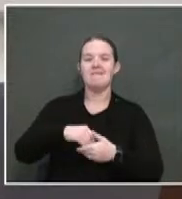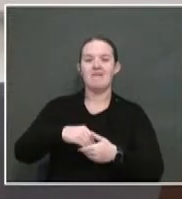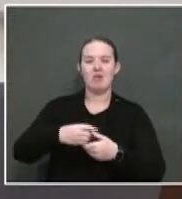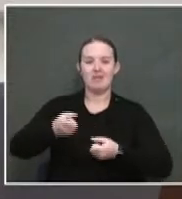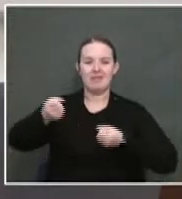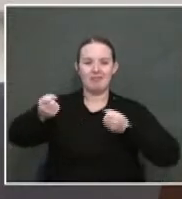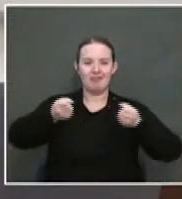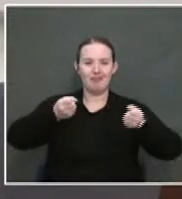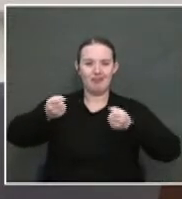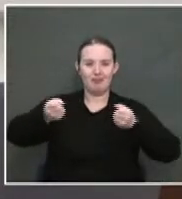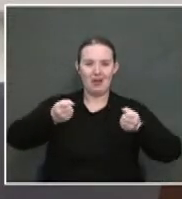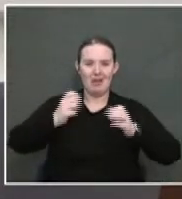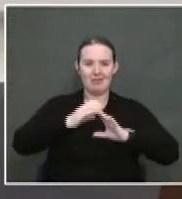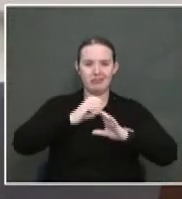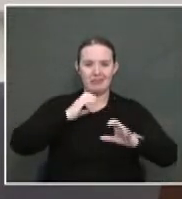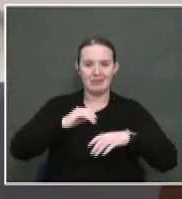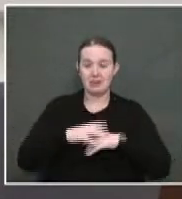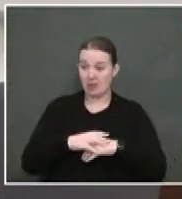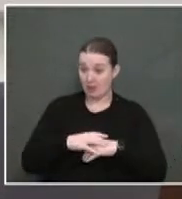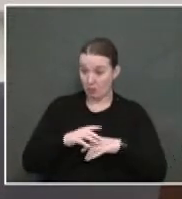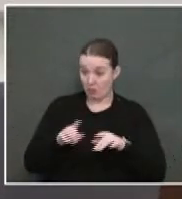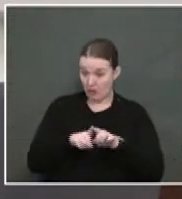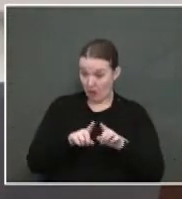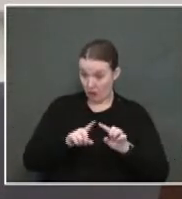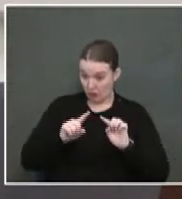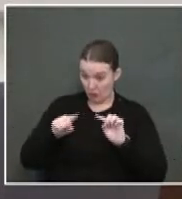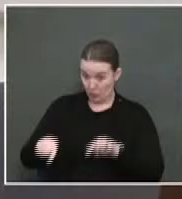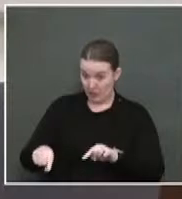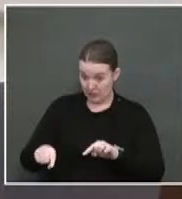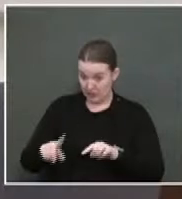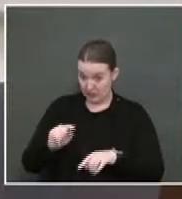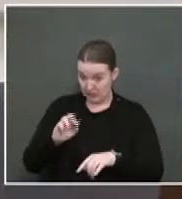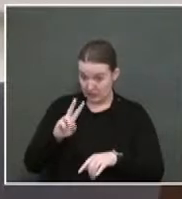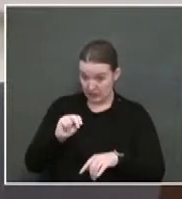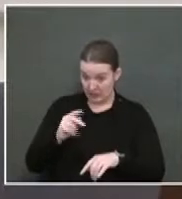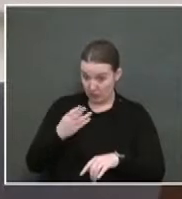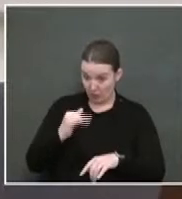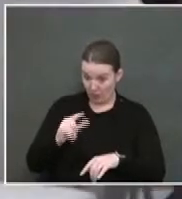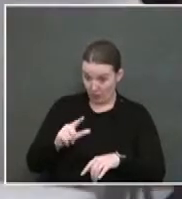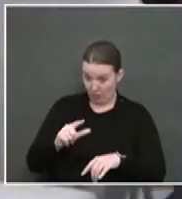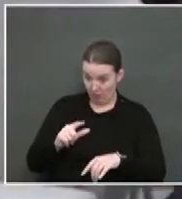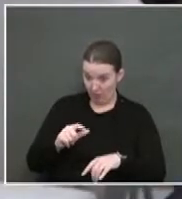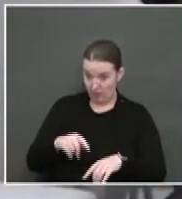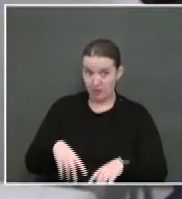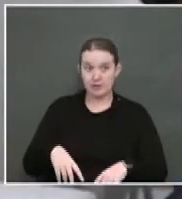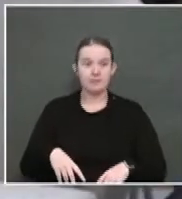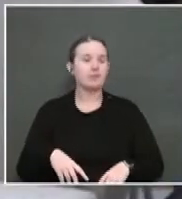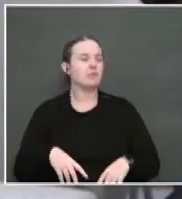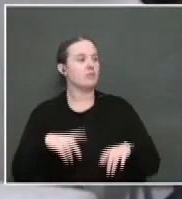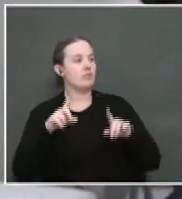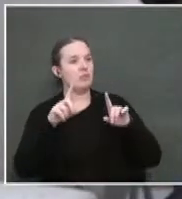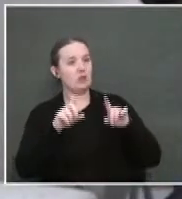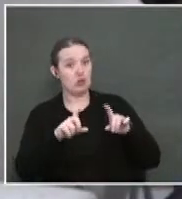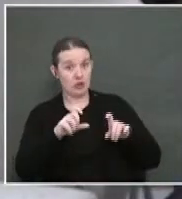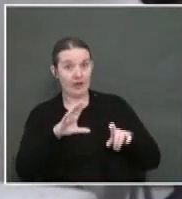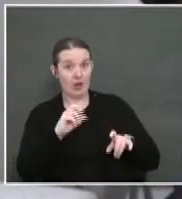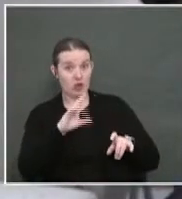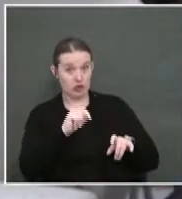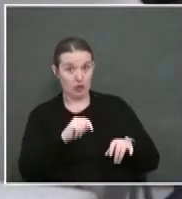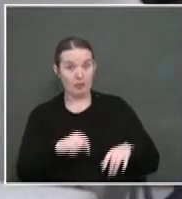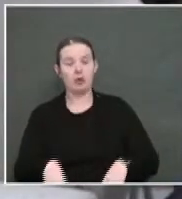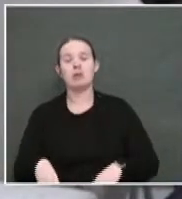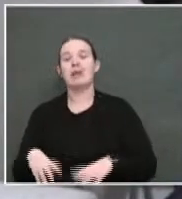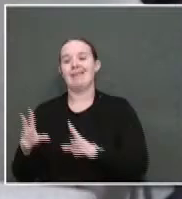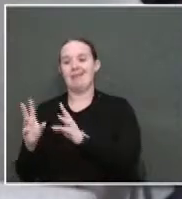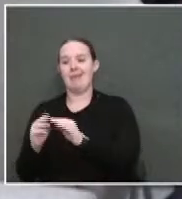driver community, were they also the same people in the town hall, or was it two different? It was a community survey and then the town hall? There's a survey in October and then town